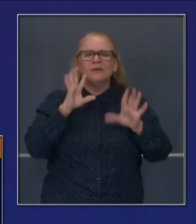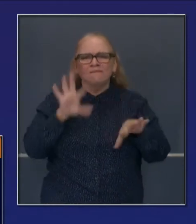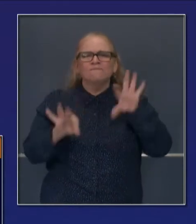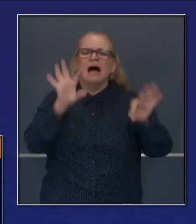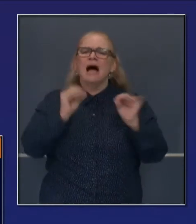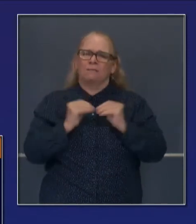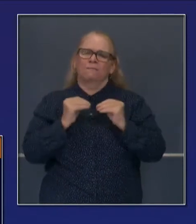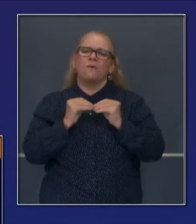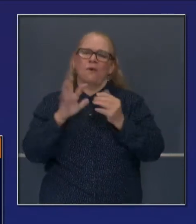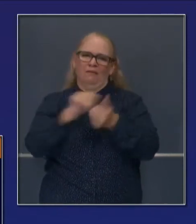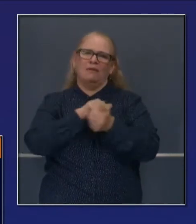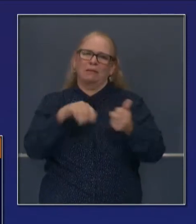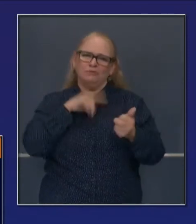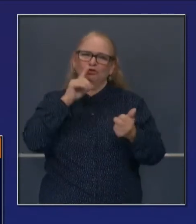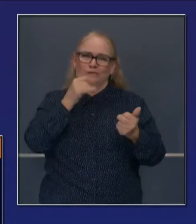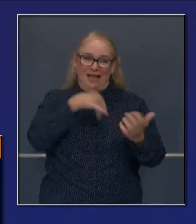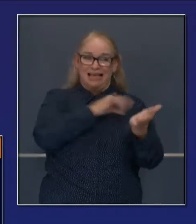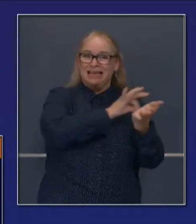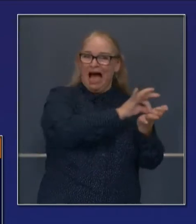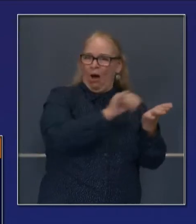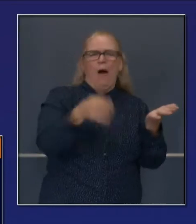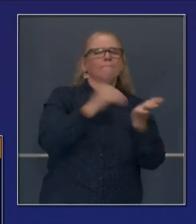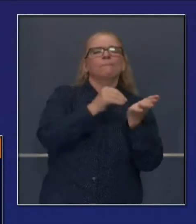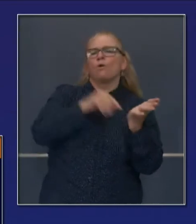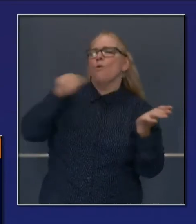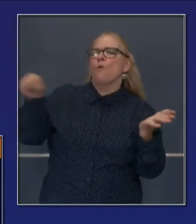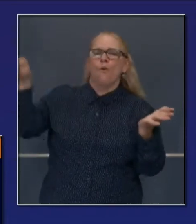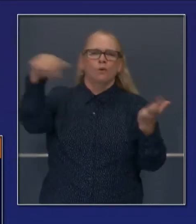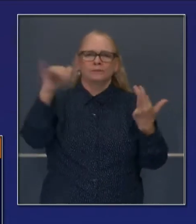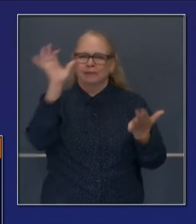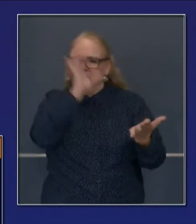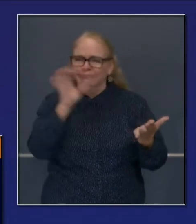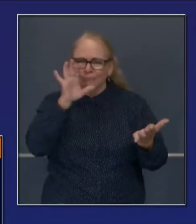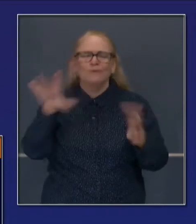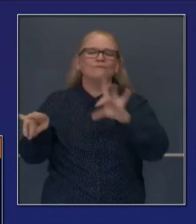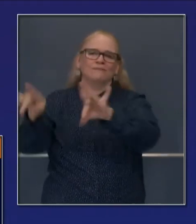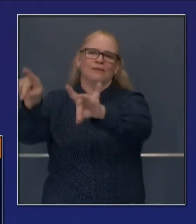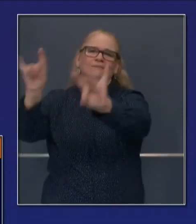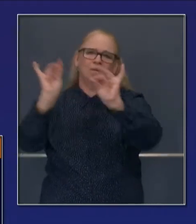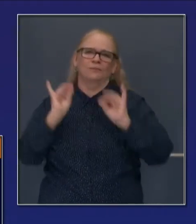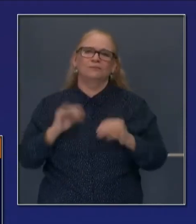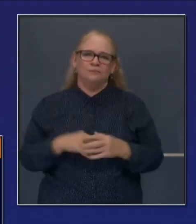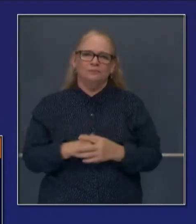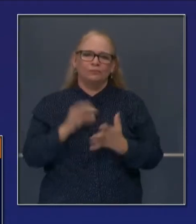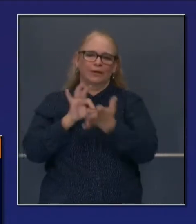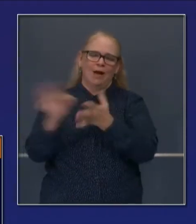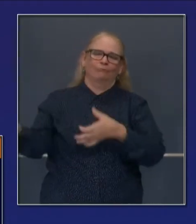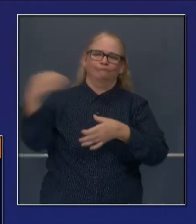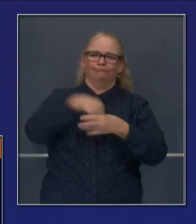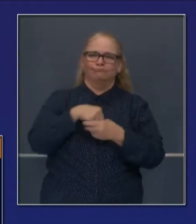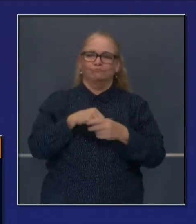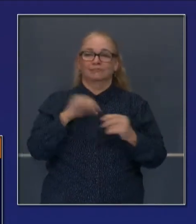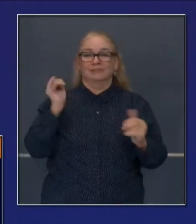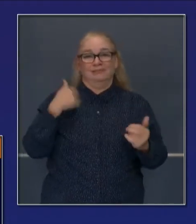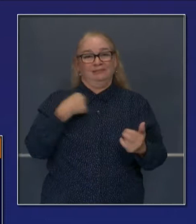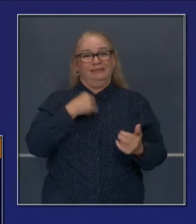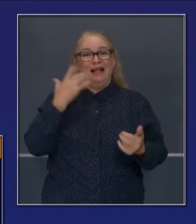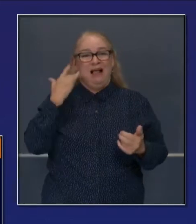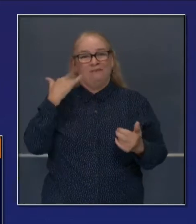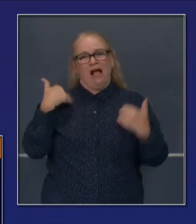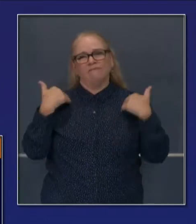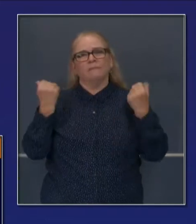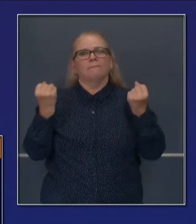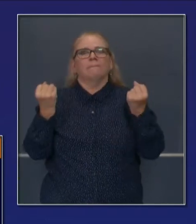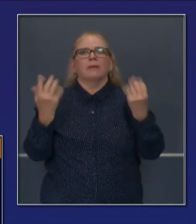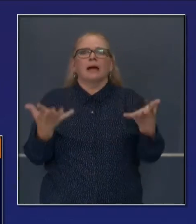it relates to the number of wildfires here in the state of California, we also have a number of challenges with number of people coming from